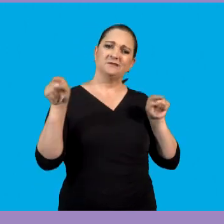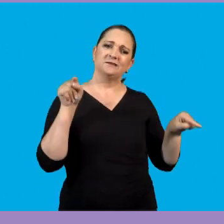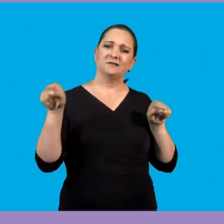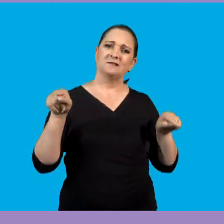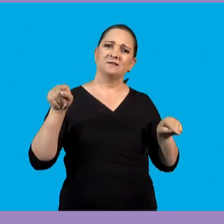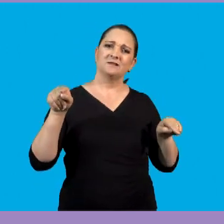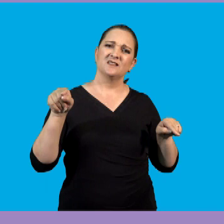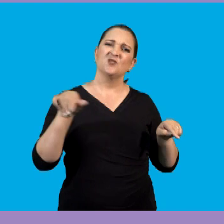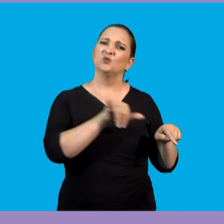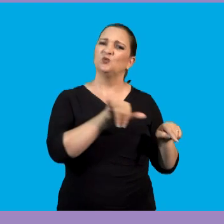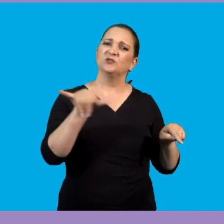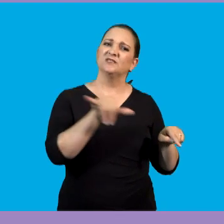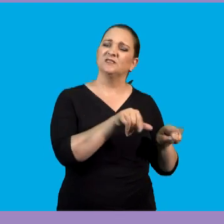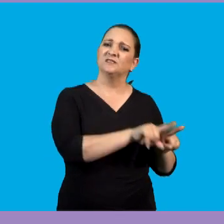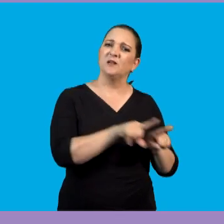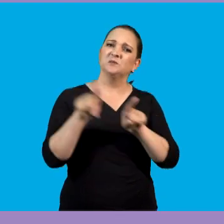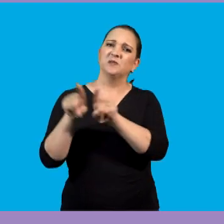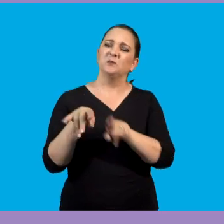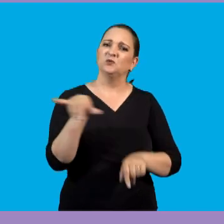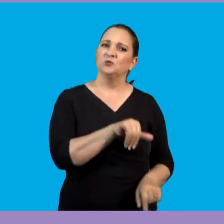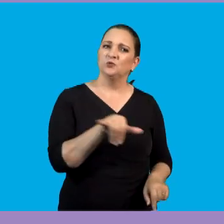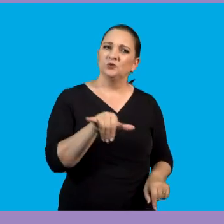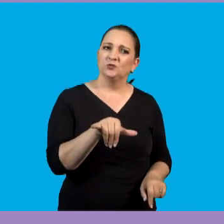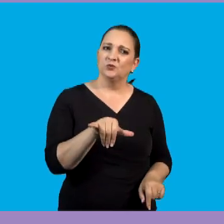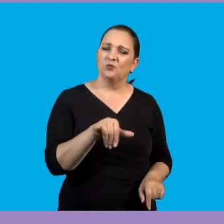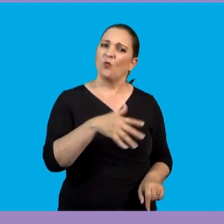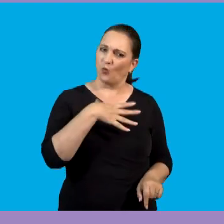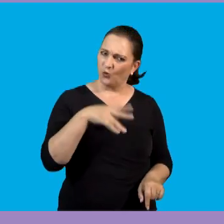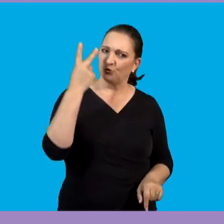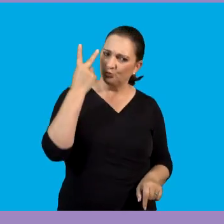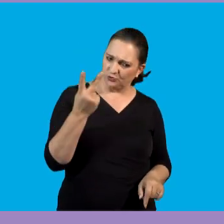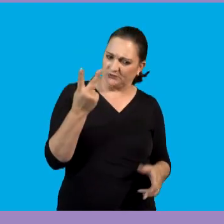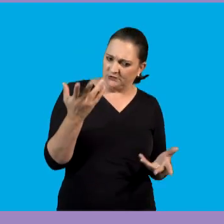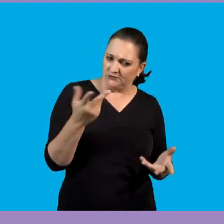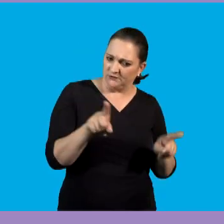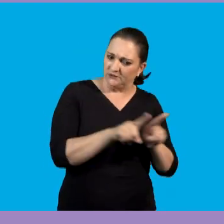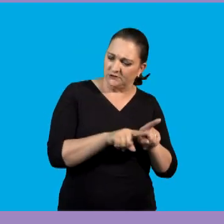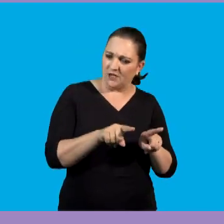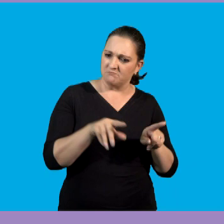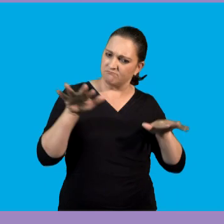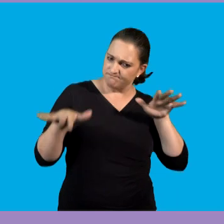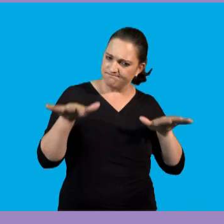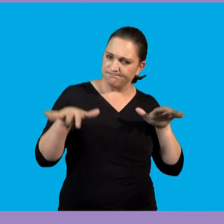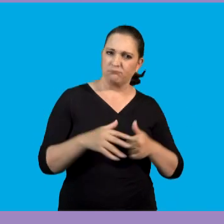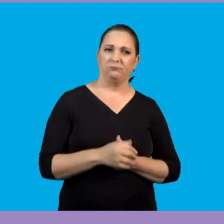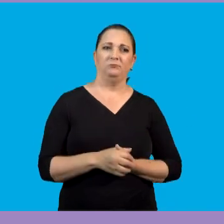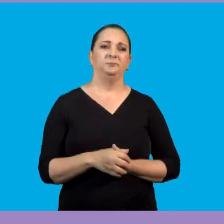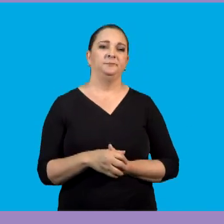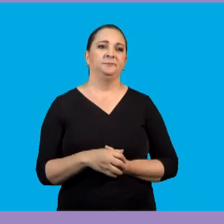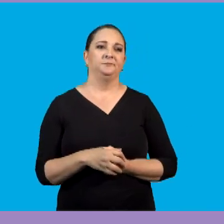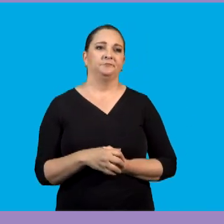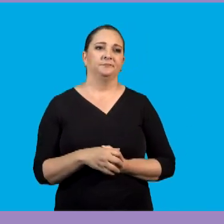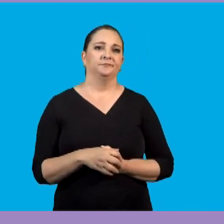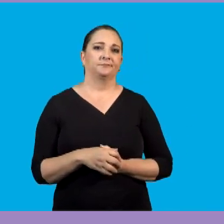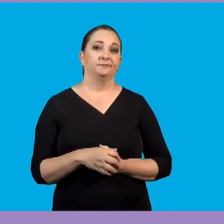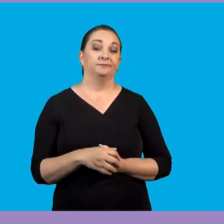are the corresponding sides in the larger triangle? So we can see if the sides are in proportion, if the corresponding